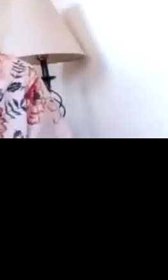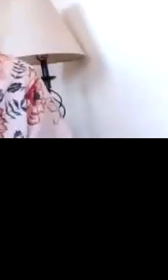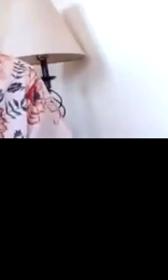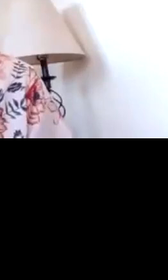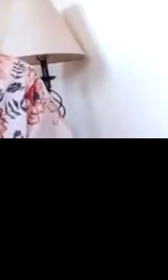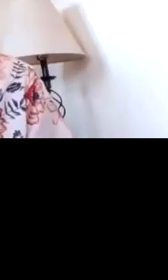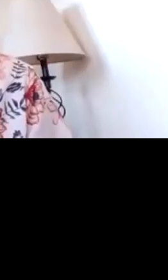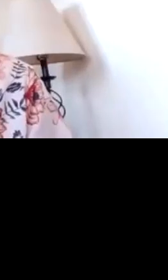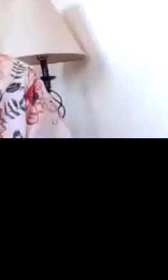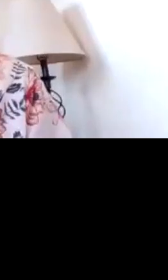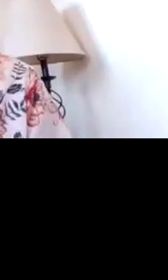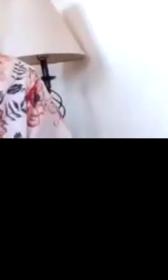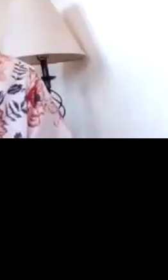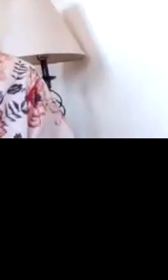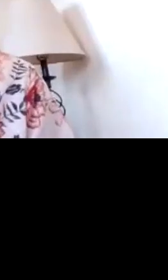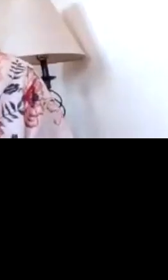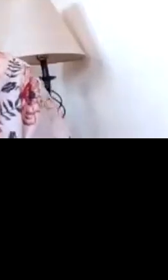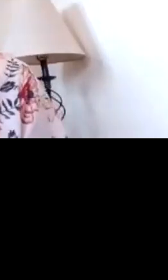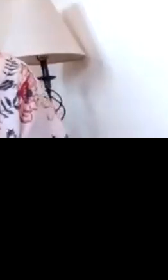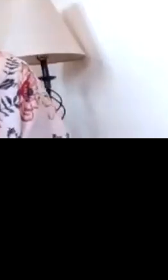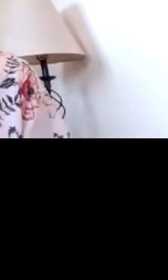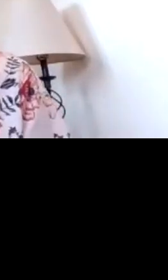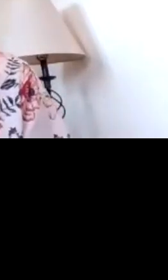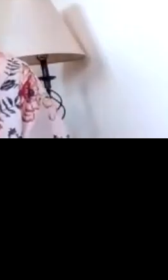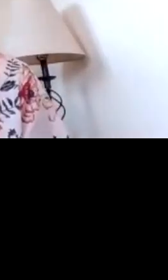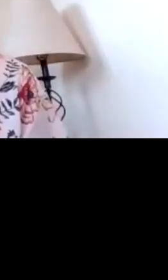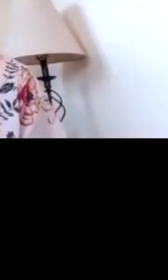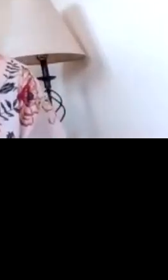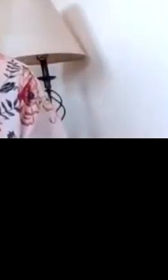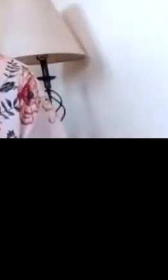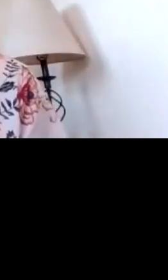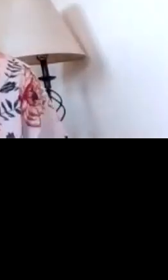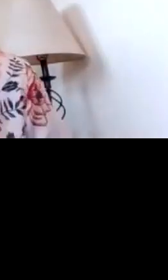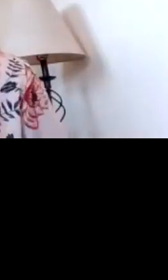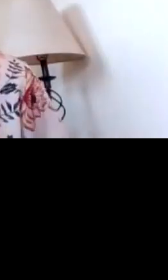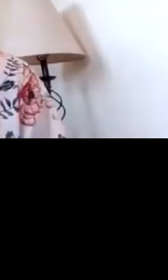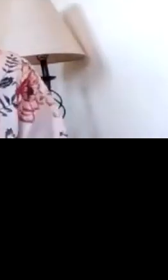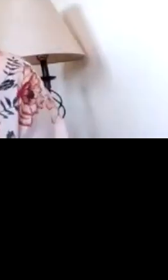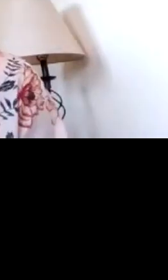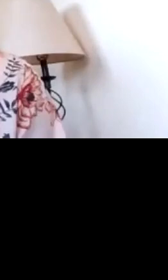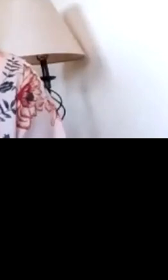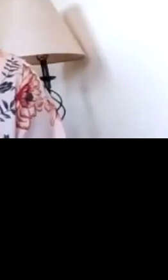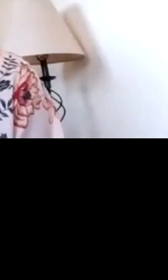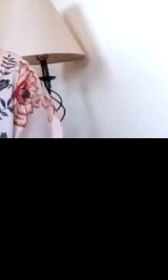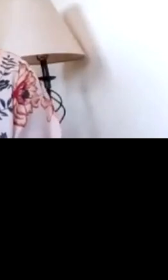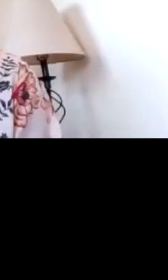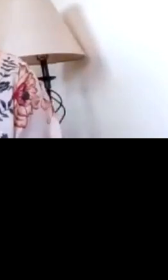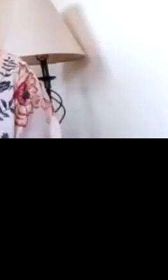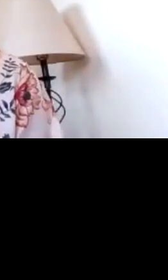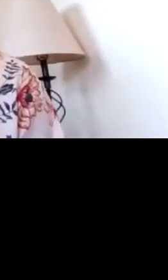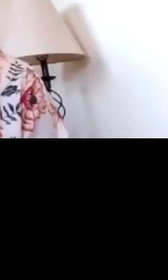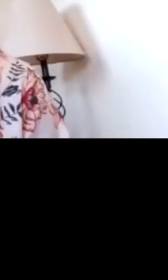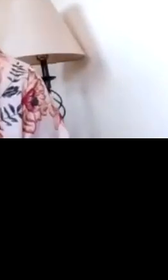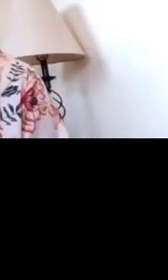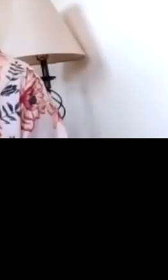Gifty Asare. We are so pleased that you're able to join us. Our next session is going to be talking around cross-sectoral